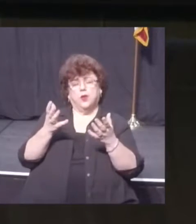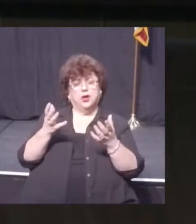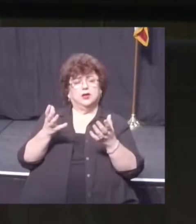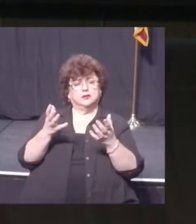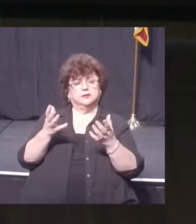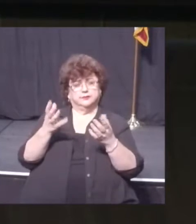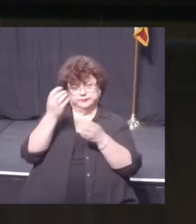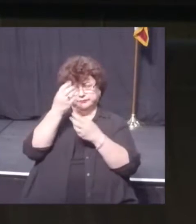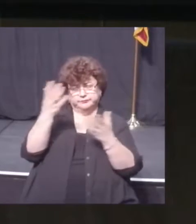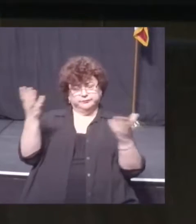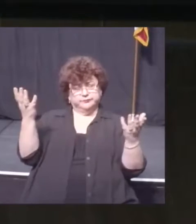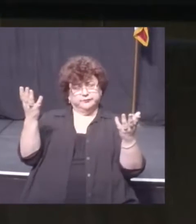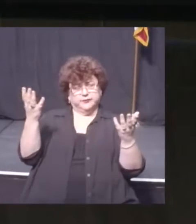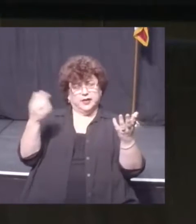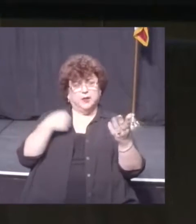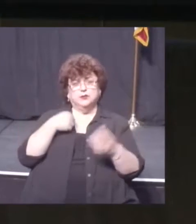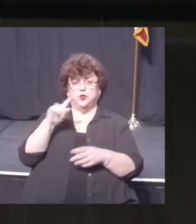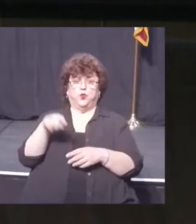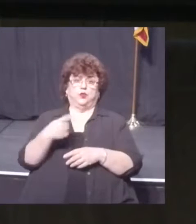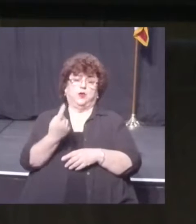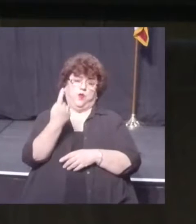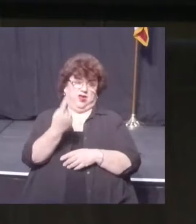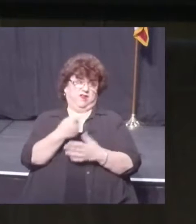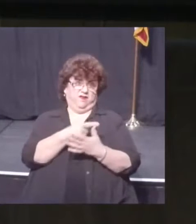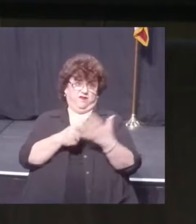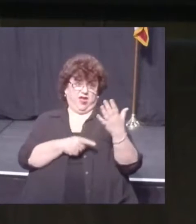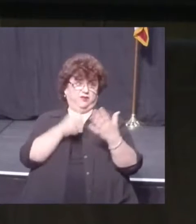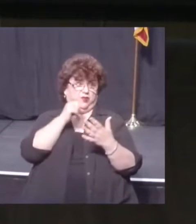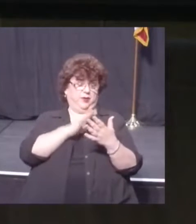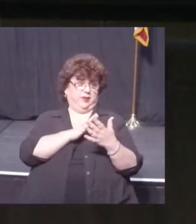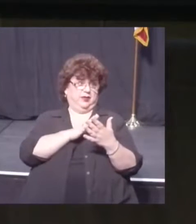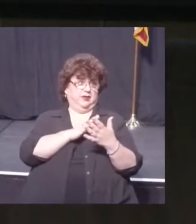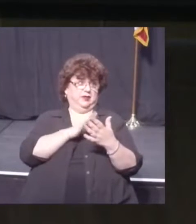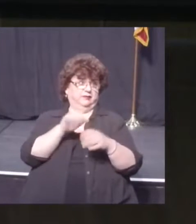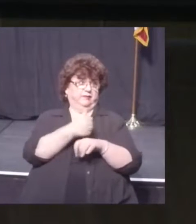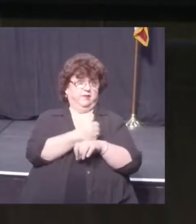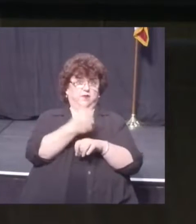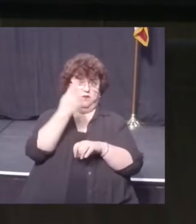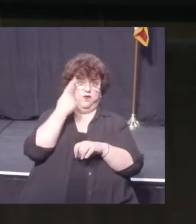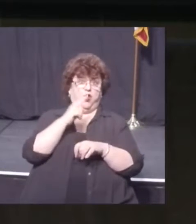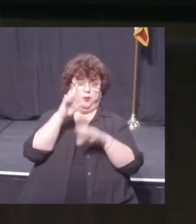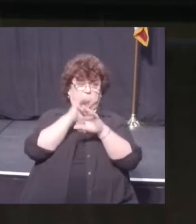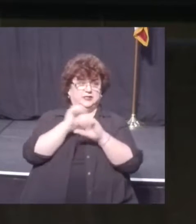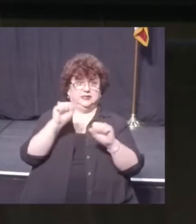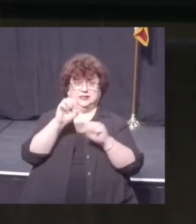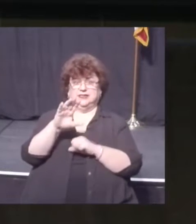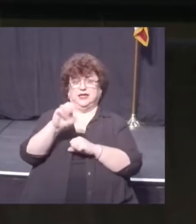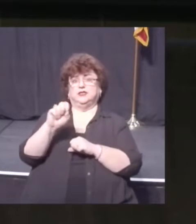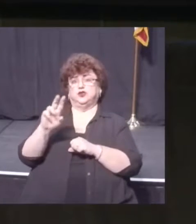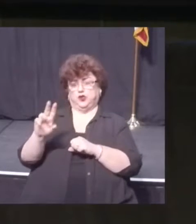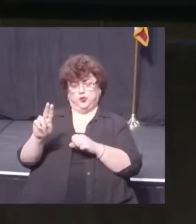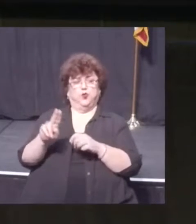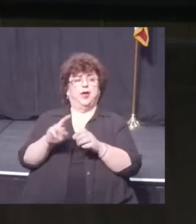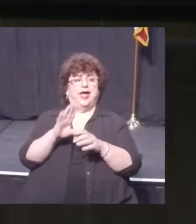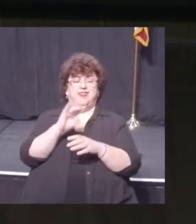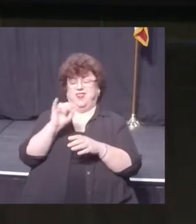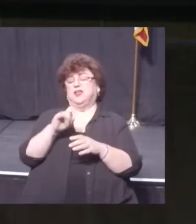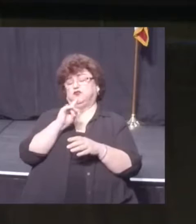only one of 5 women appointed president in the CSU, and I think that is something to